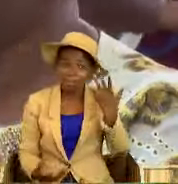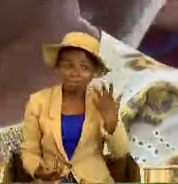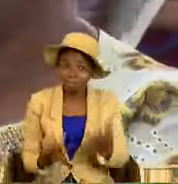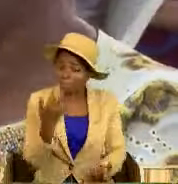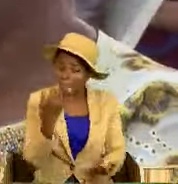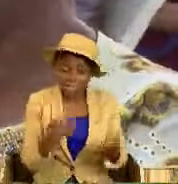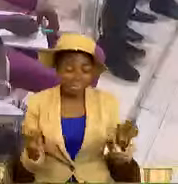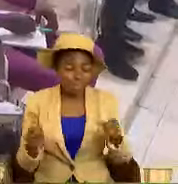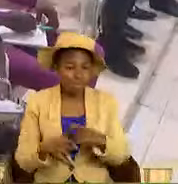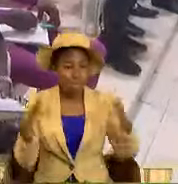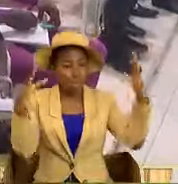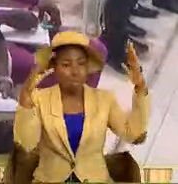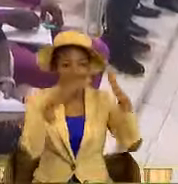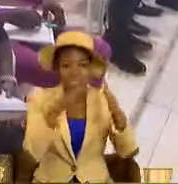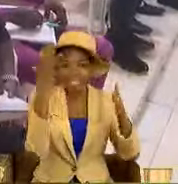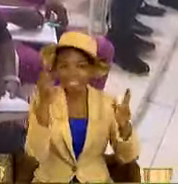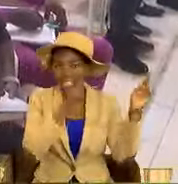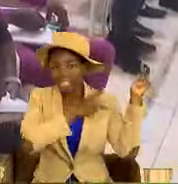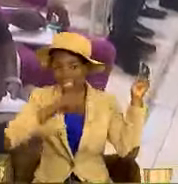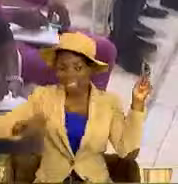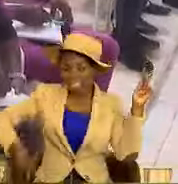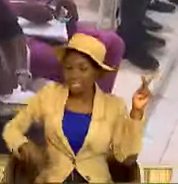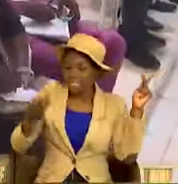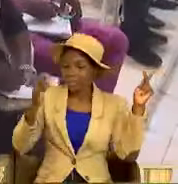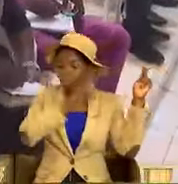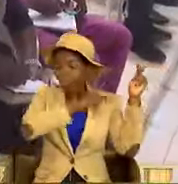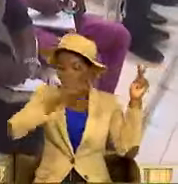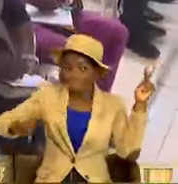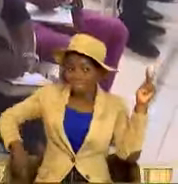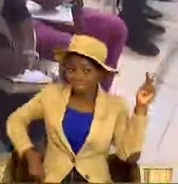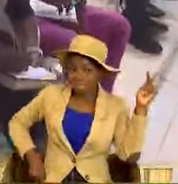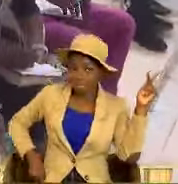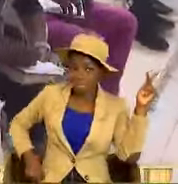lords for when Nebuchadnezzar look into the